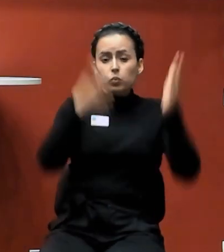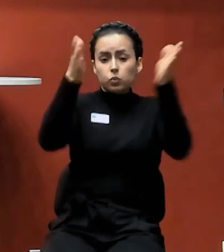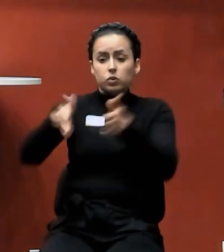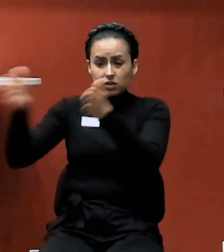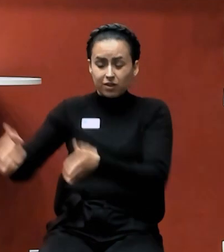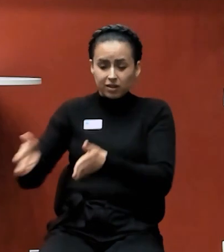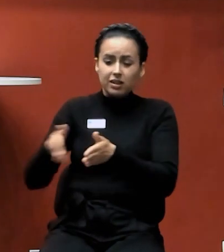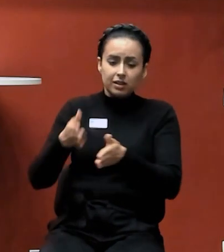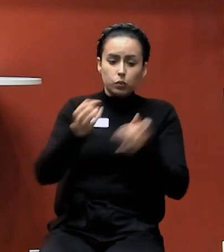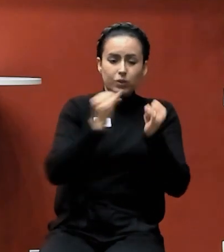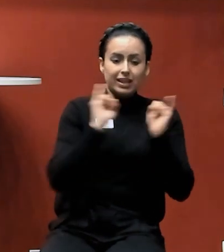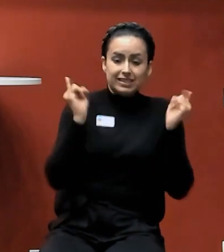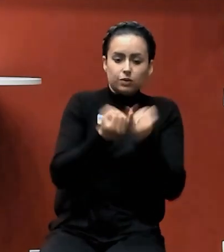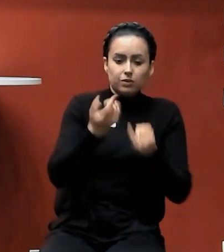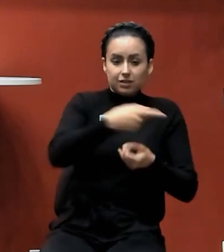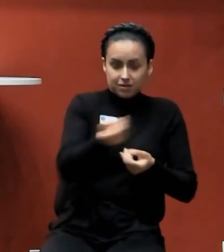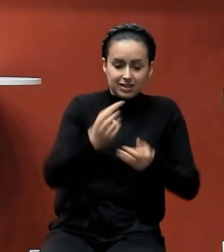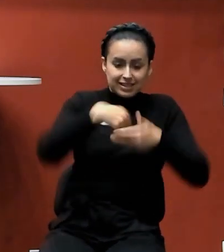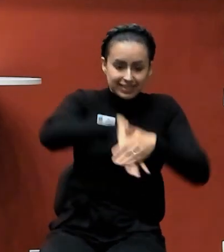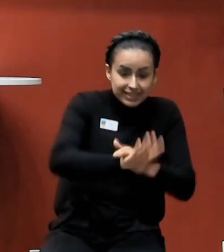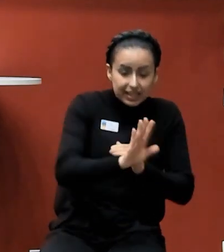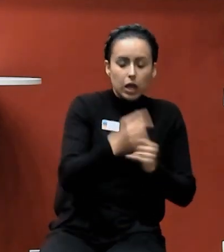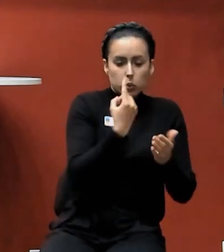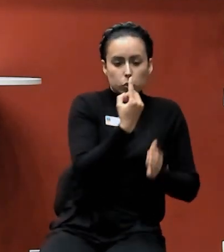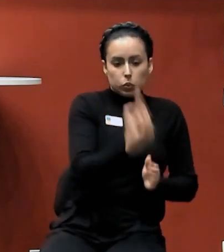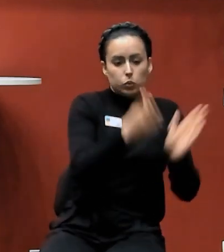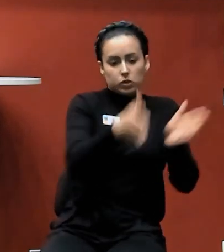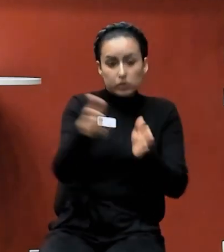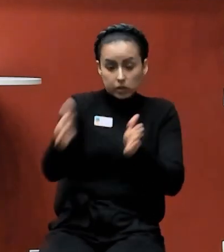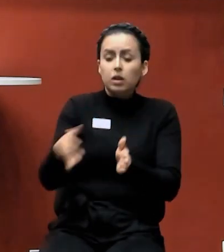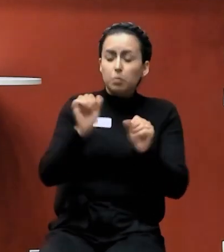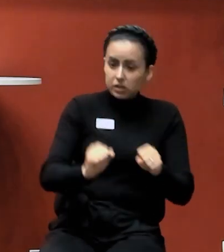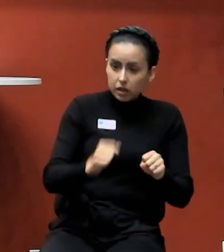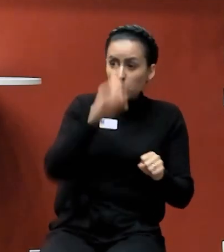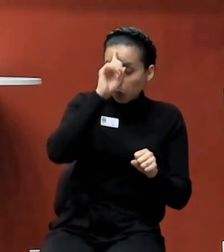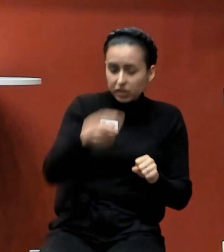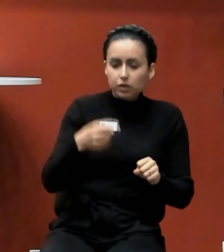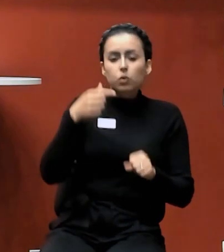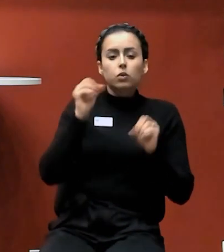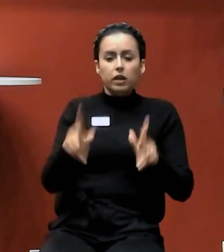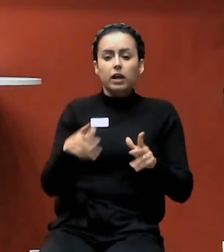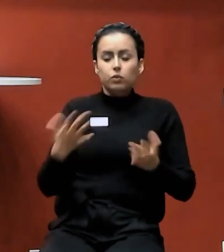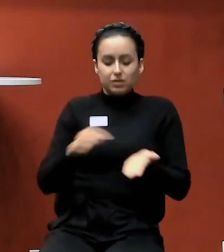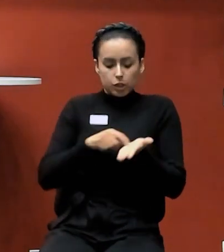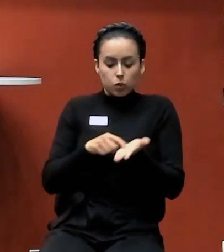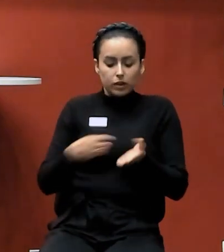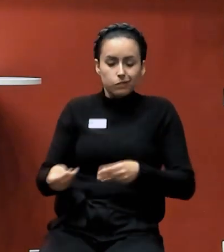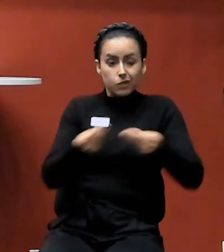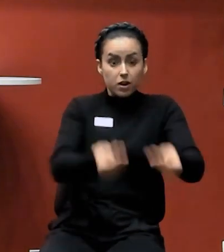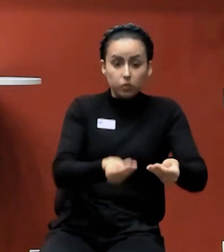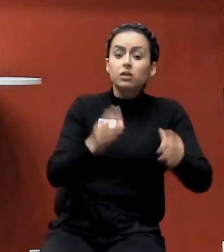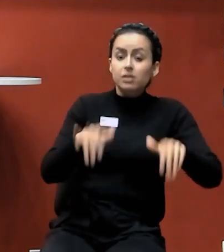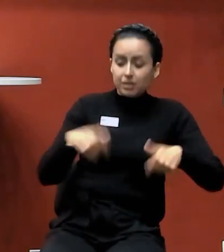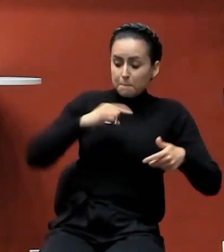the institution to go, okay, you've given us the token, now let's see if we can open the door.